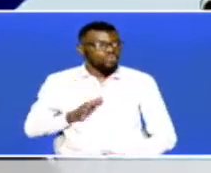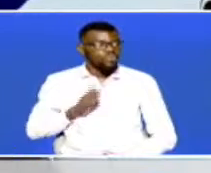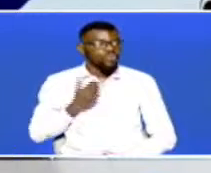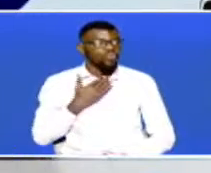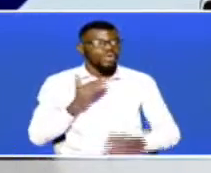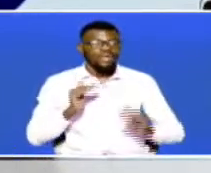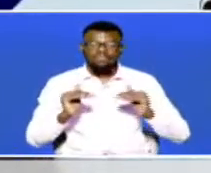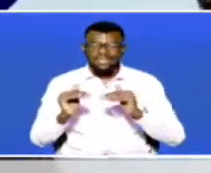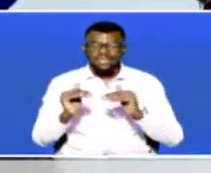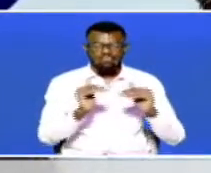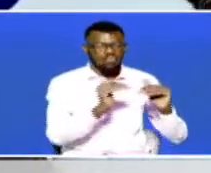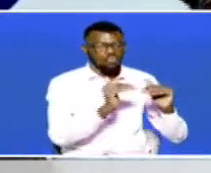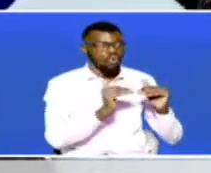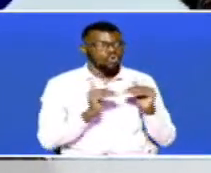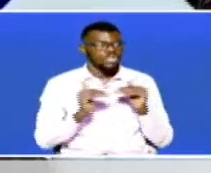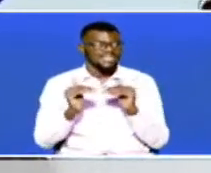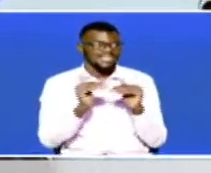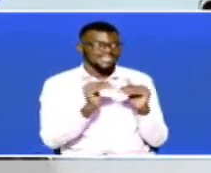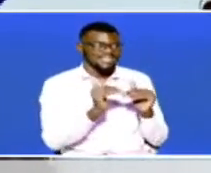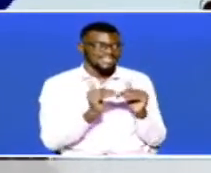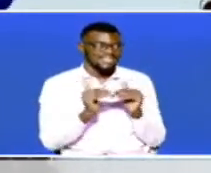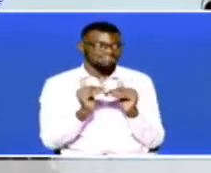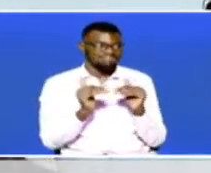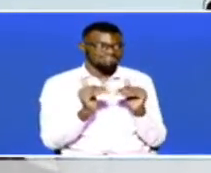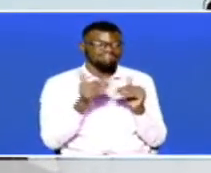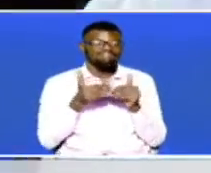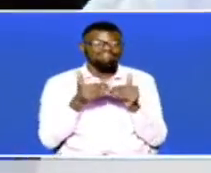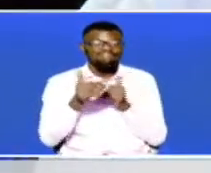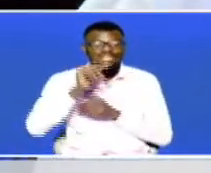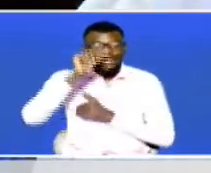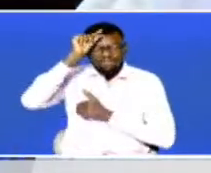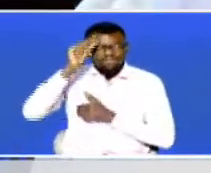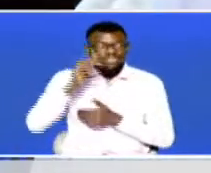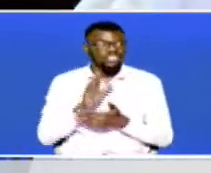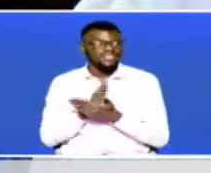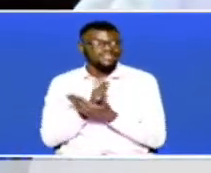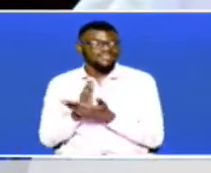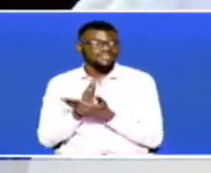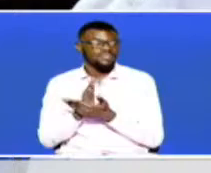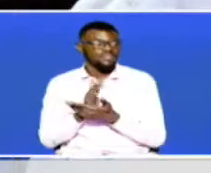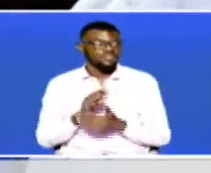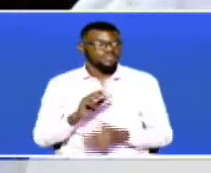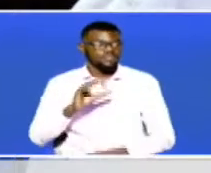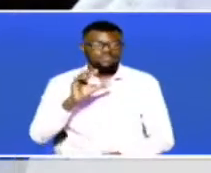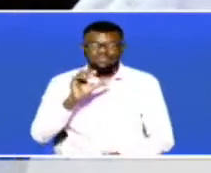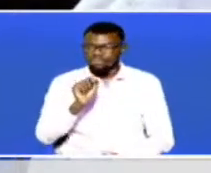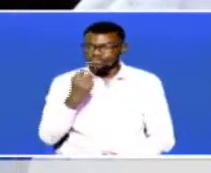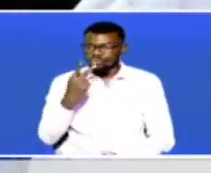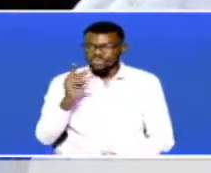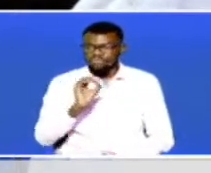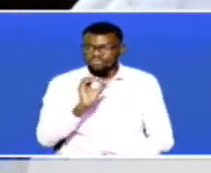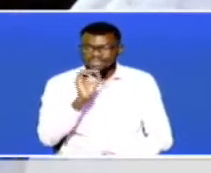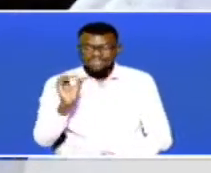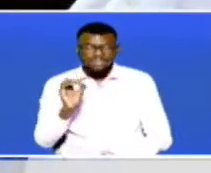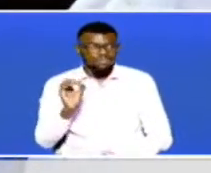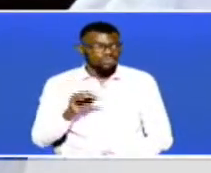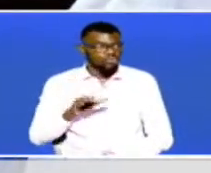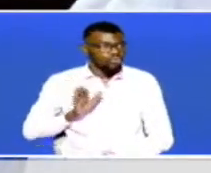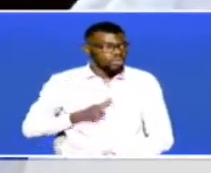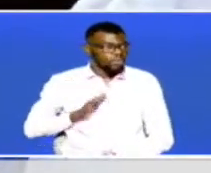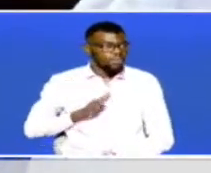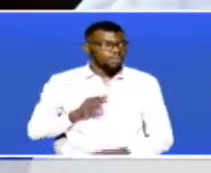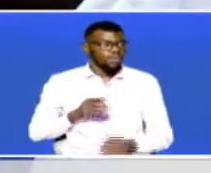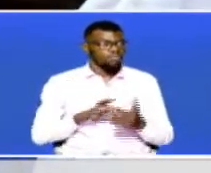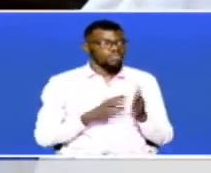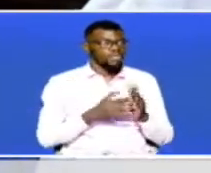an equal share in the next dispensation. Actually, with 52% on the table, it is not